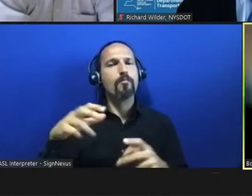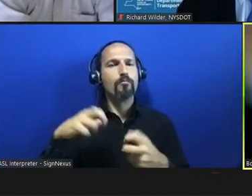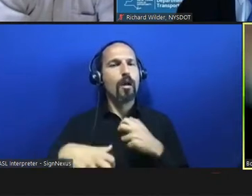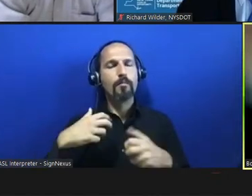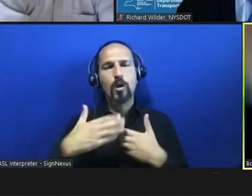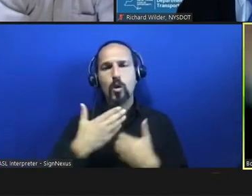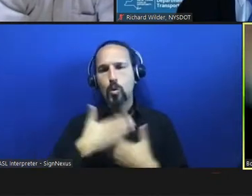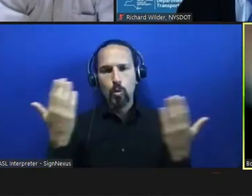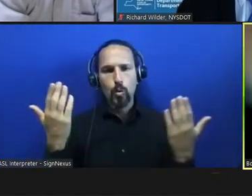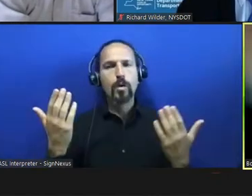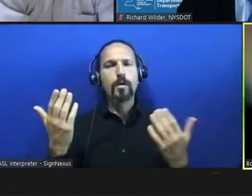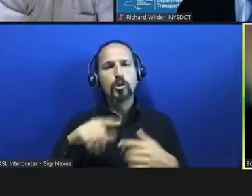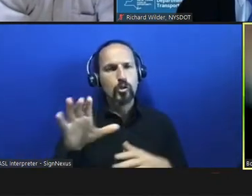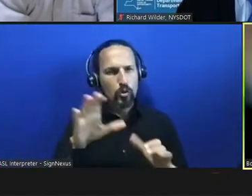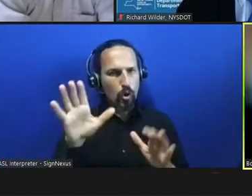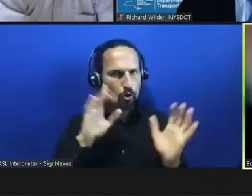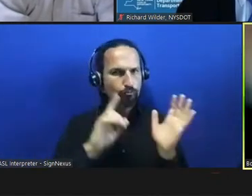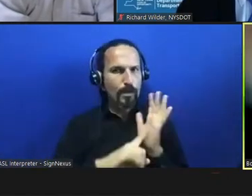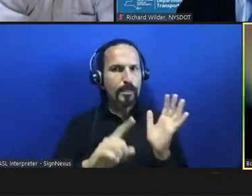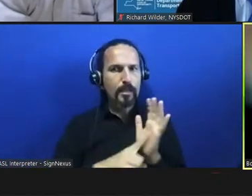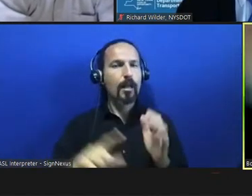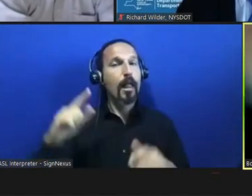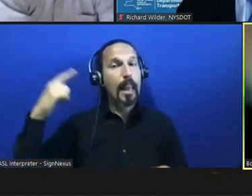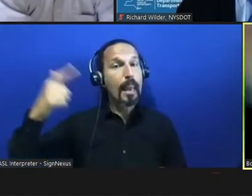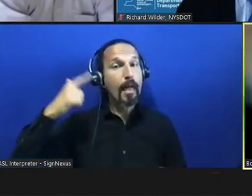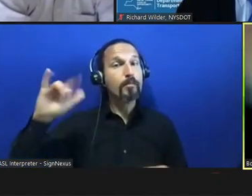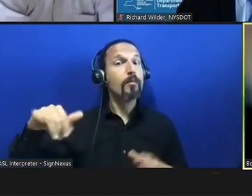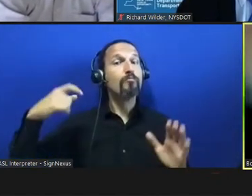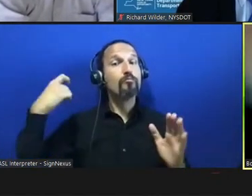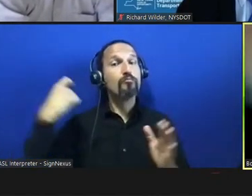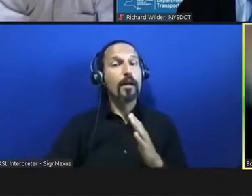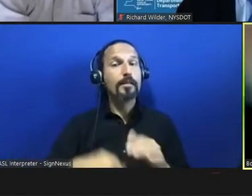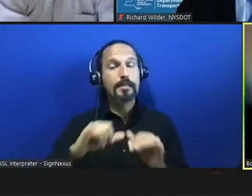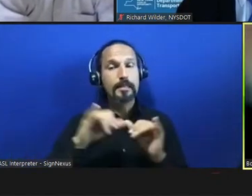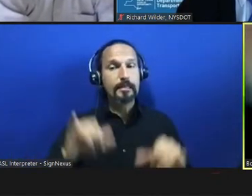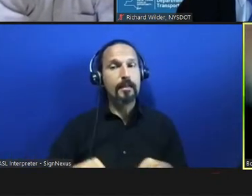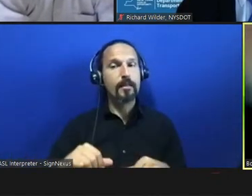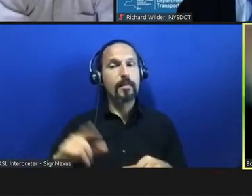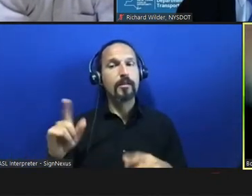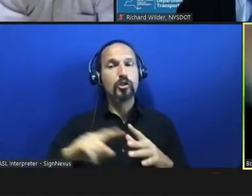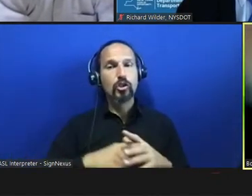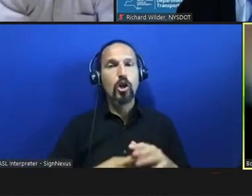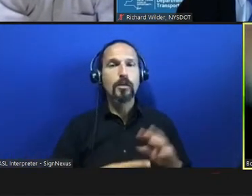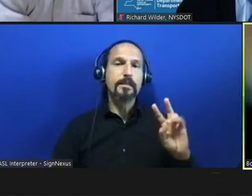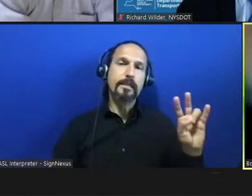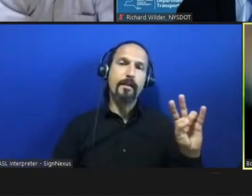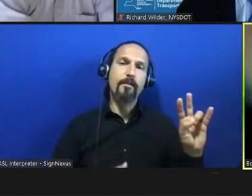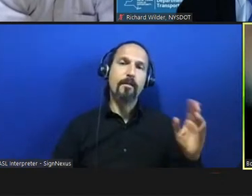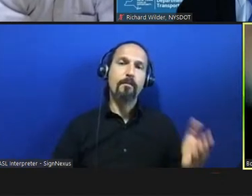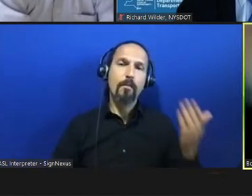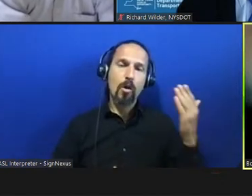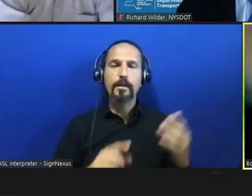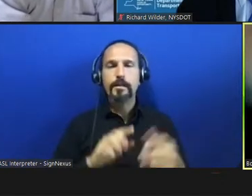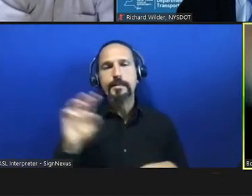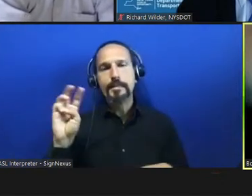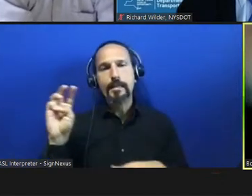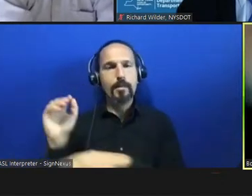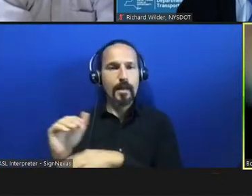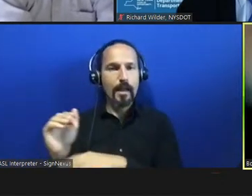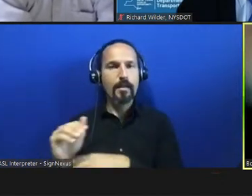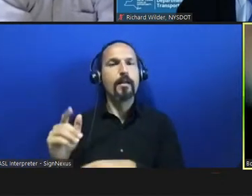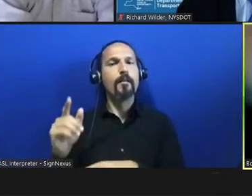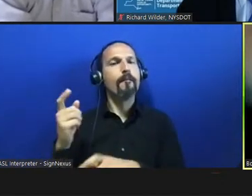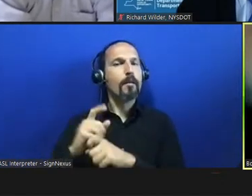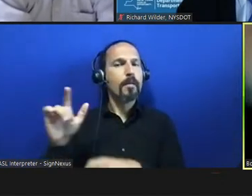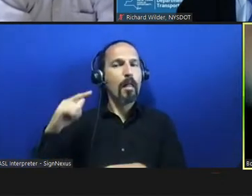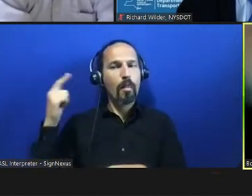not exist do your research London's pricing system is only in effect from 7am to 6 p.m according to the